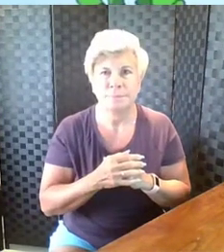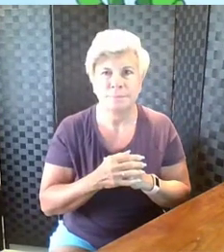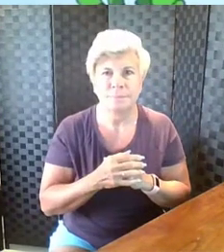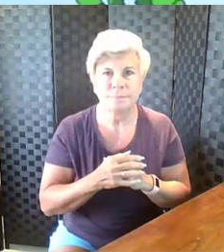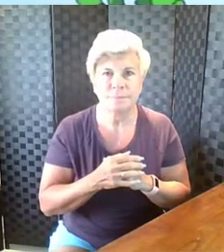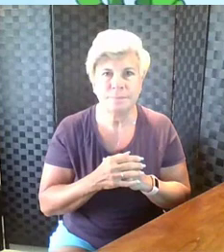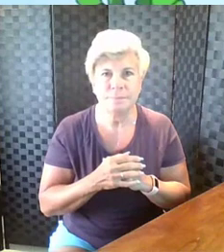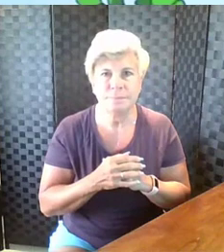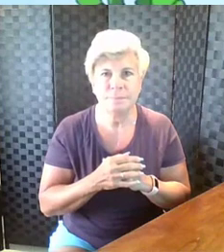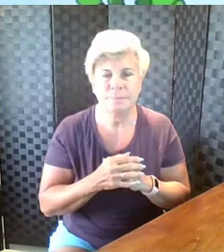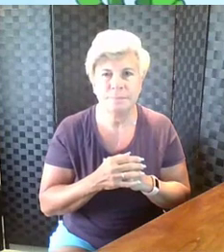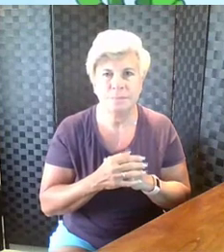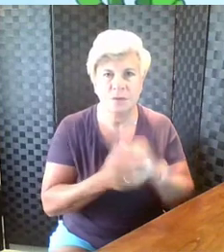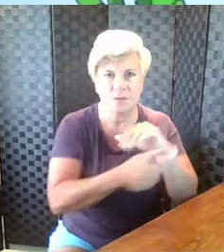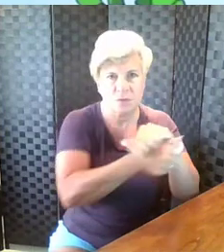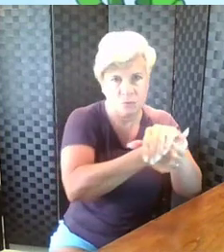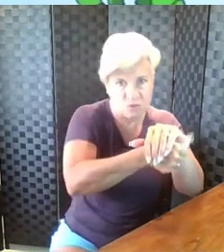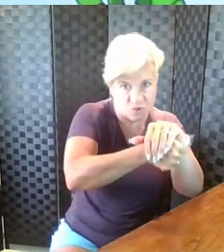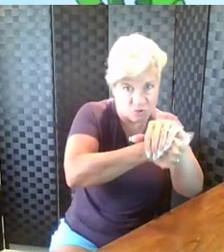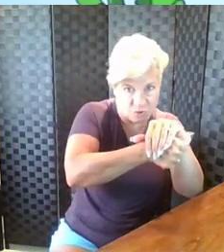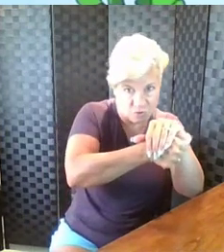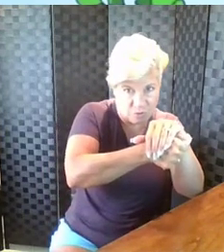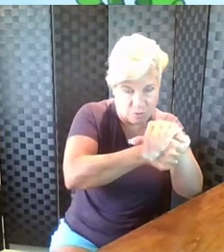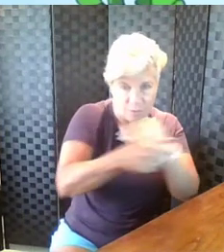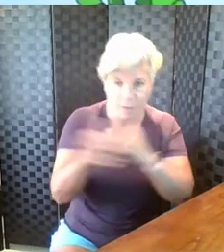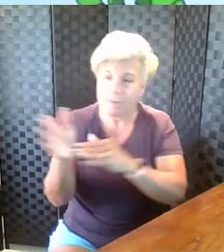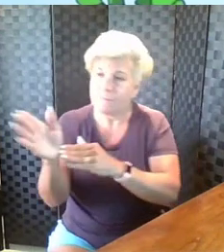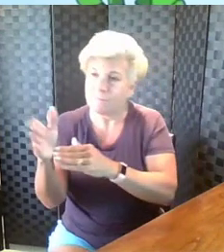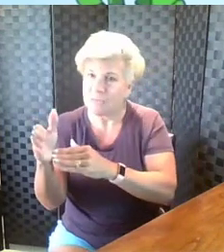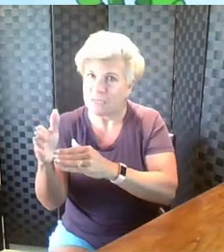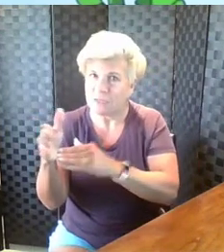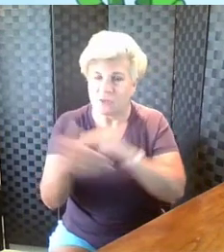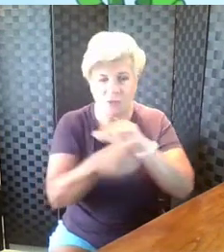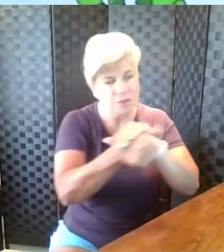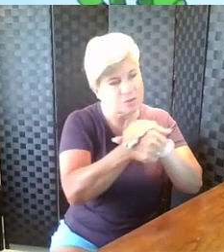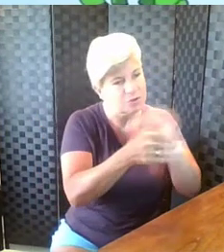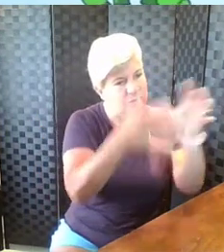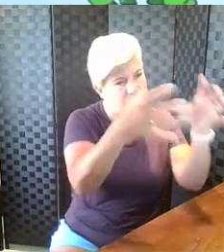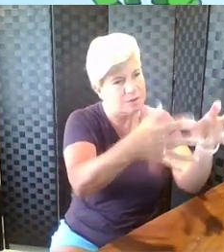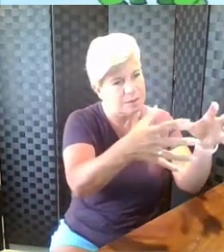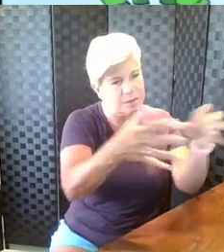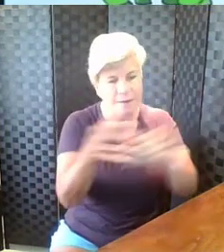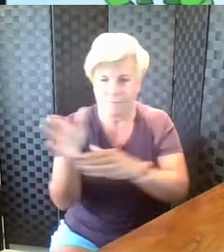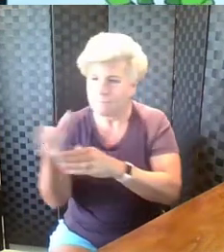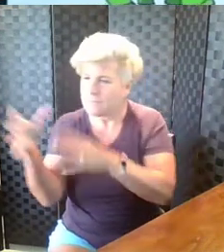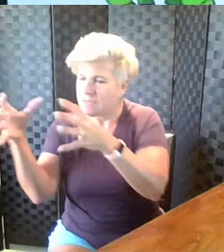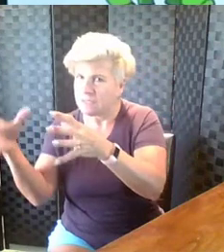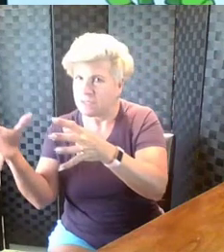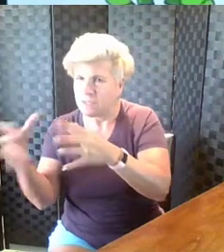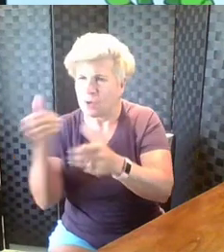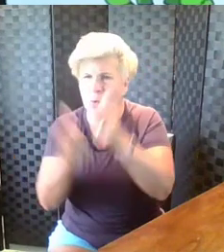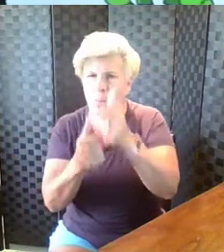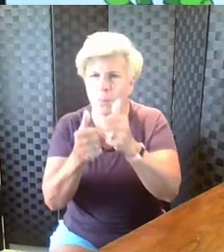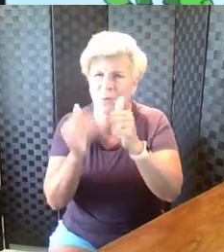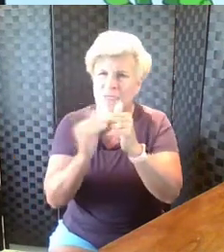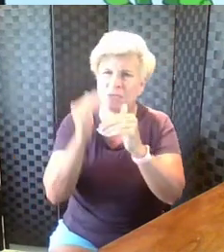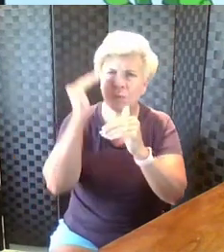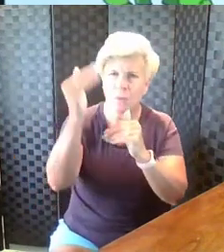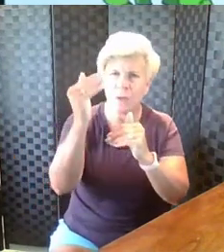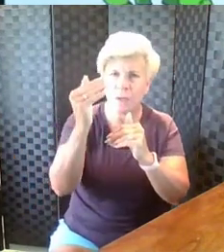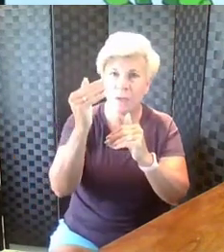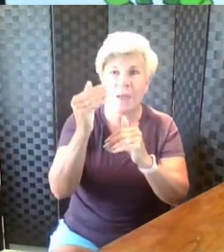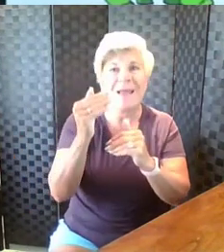All right, let's move that out of the way. Okay, which group is greater? This time let's use our